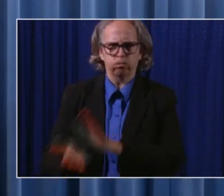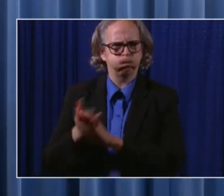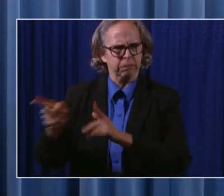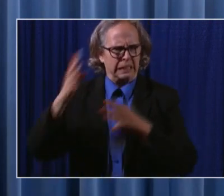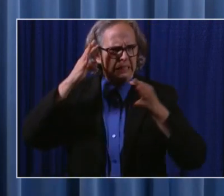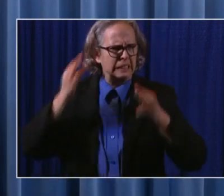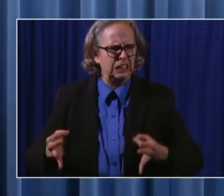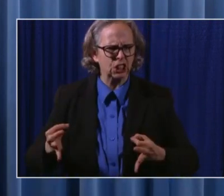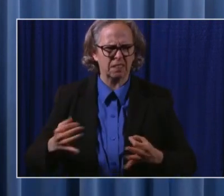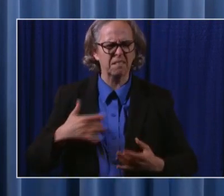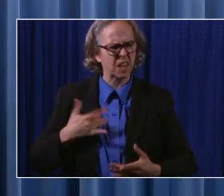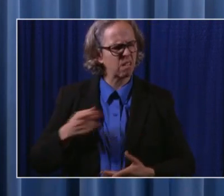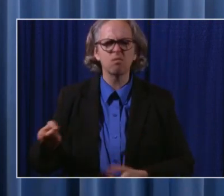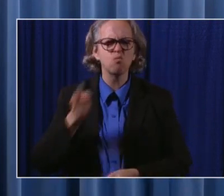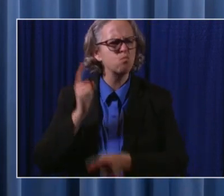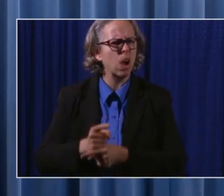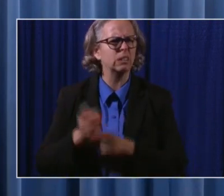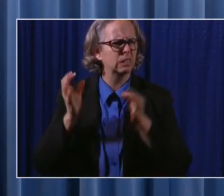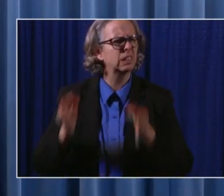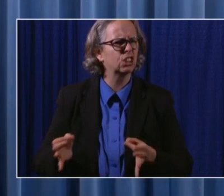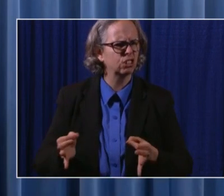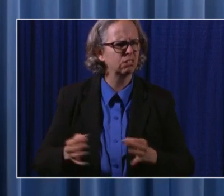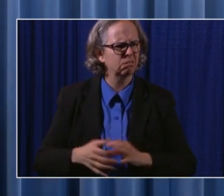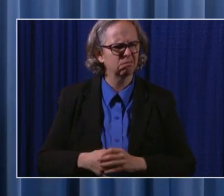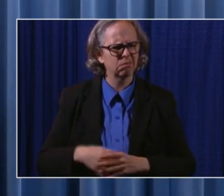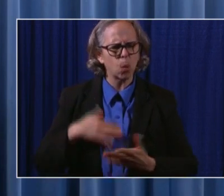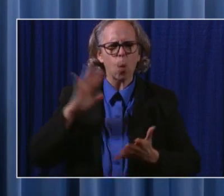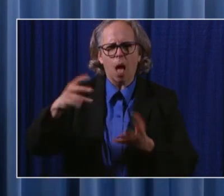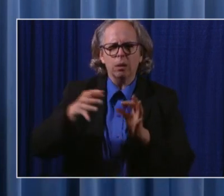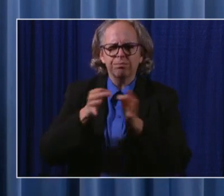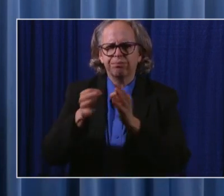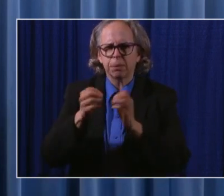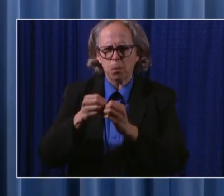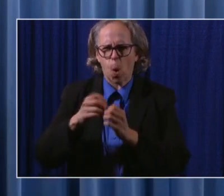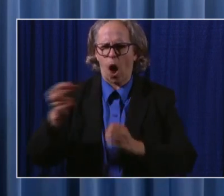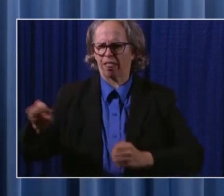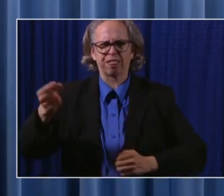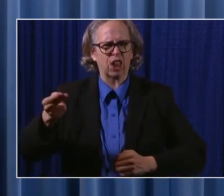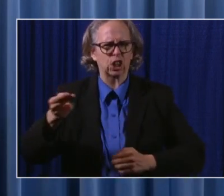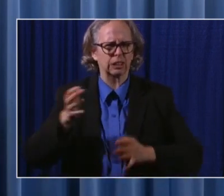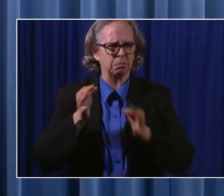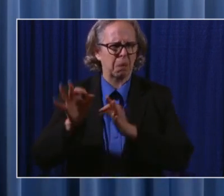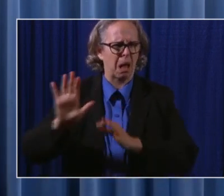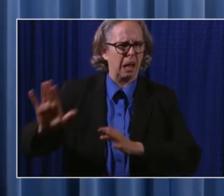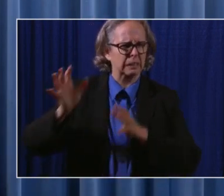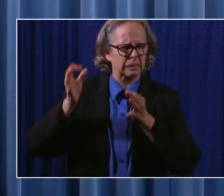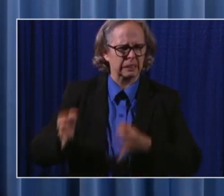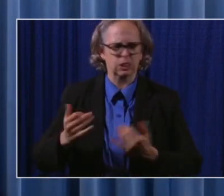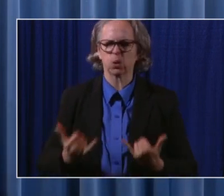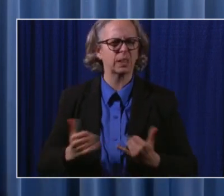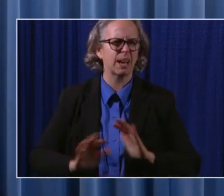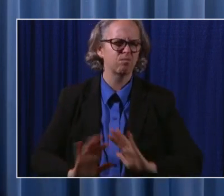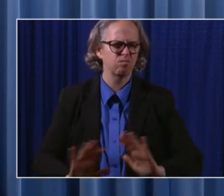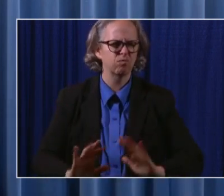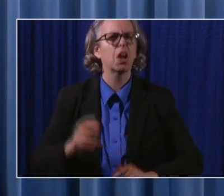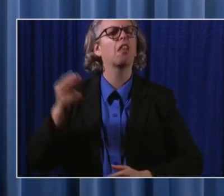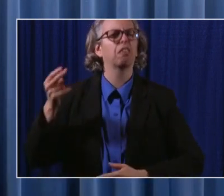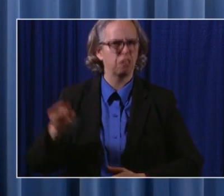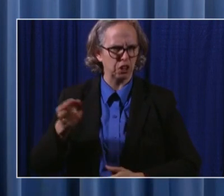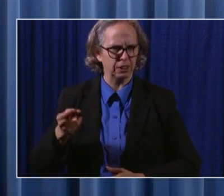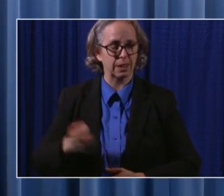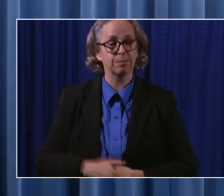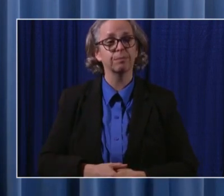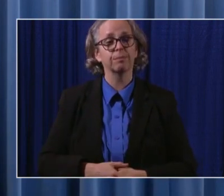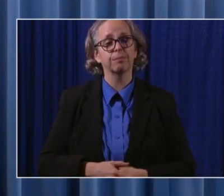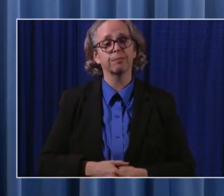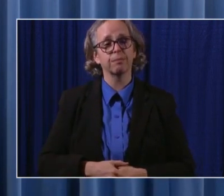discussion about this on Thursday about bars. So nothing today, but we'll come back on that. Look,